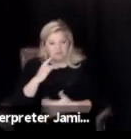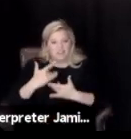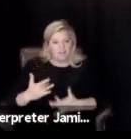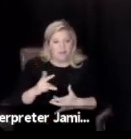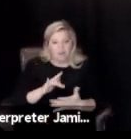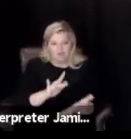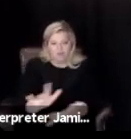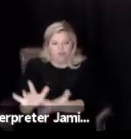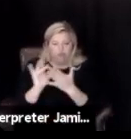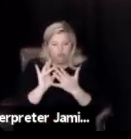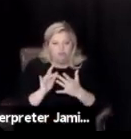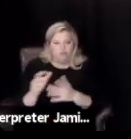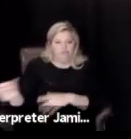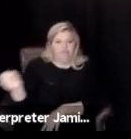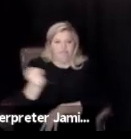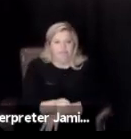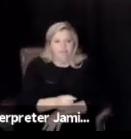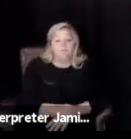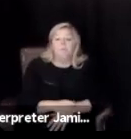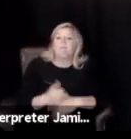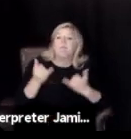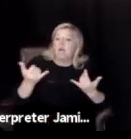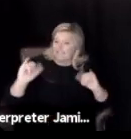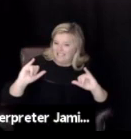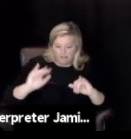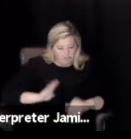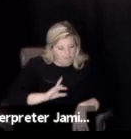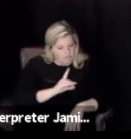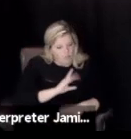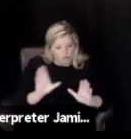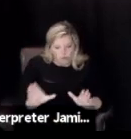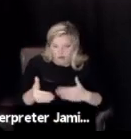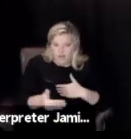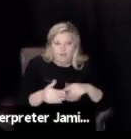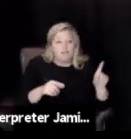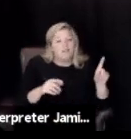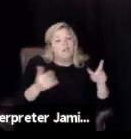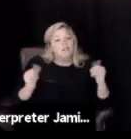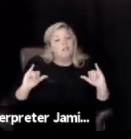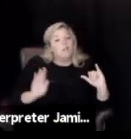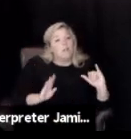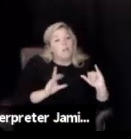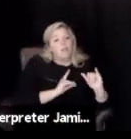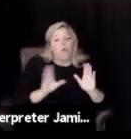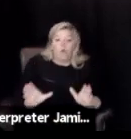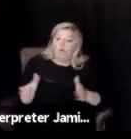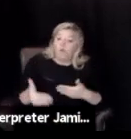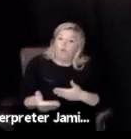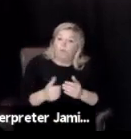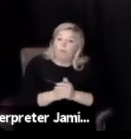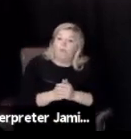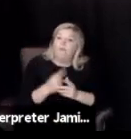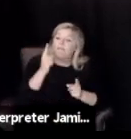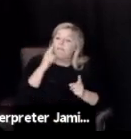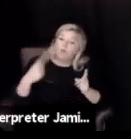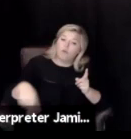So question number 2, you're still in the boardroom, everybody. You're still in the boardroom. So for those of you who said,